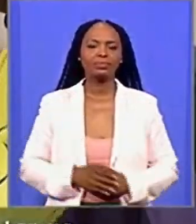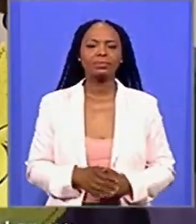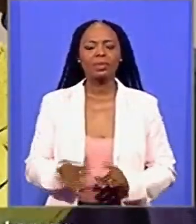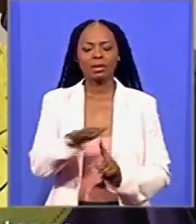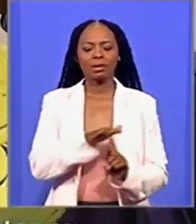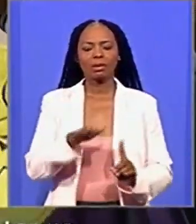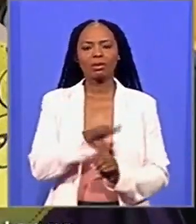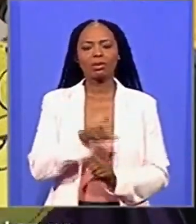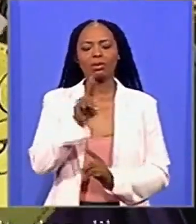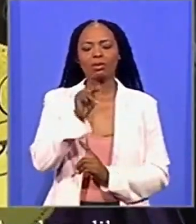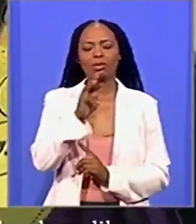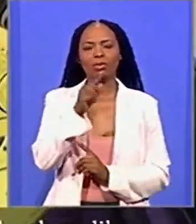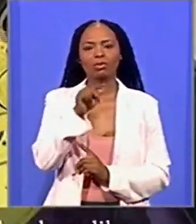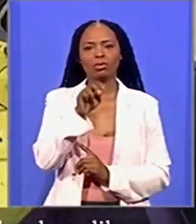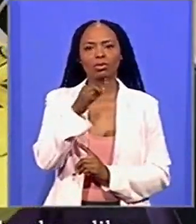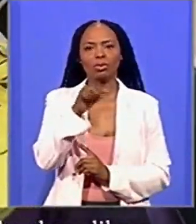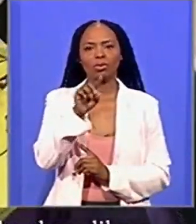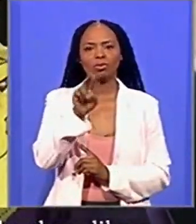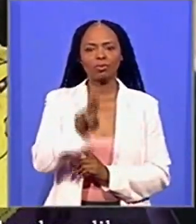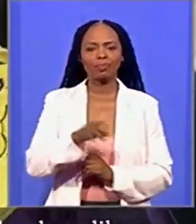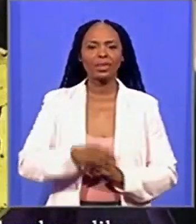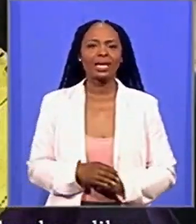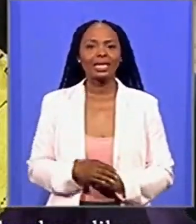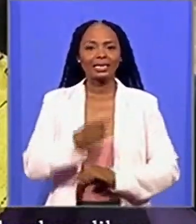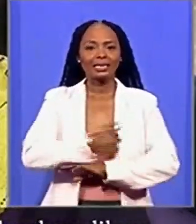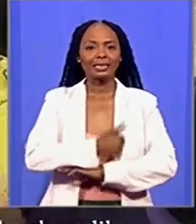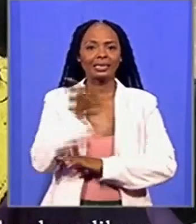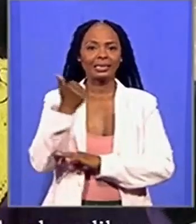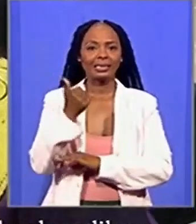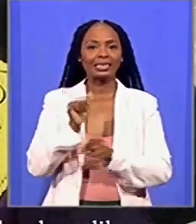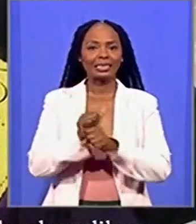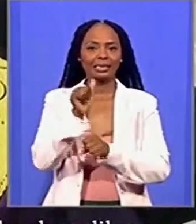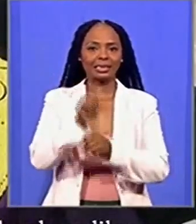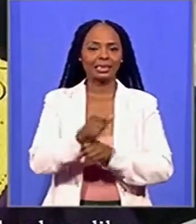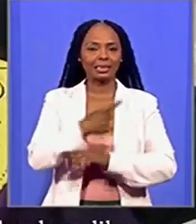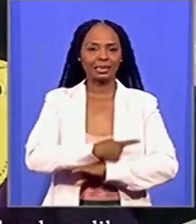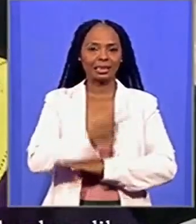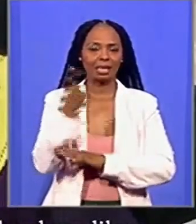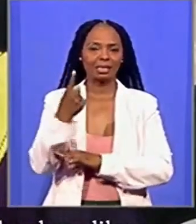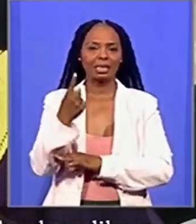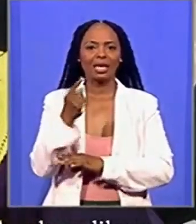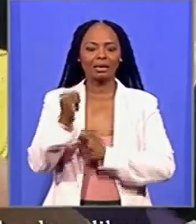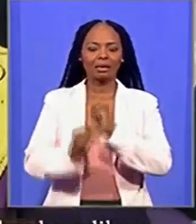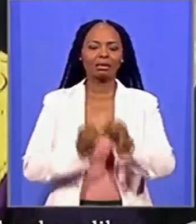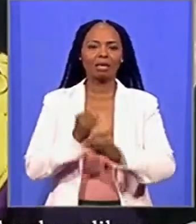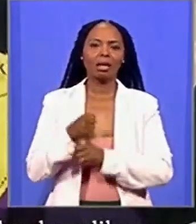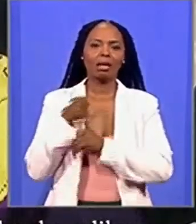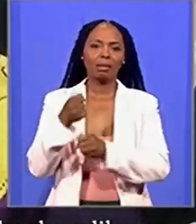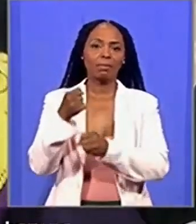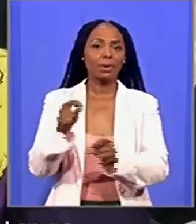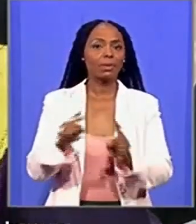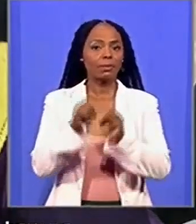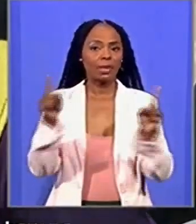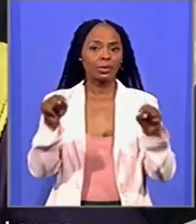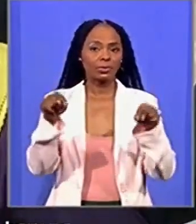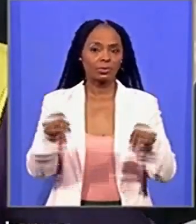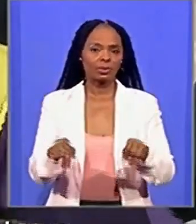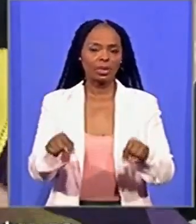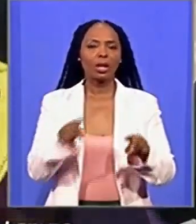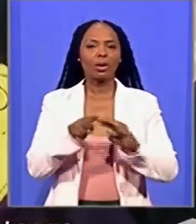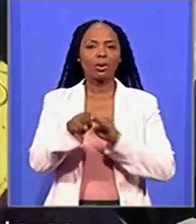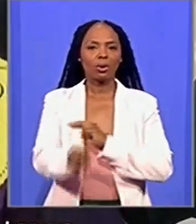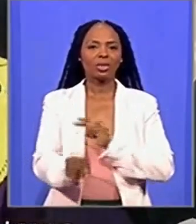to wrap up the 16 days. Must remember the 16 days is an international campaign. But today we are going to launch